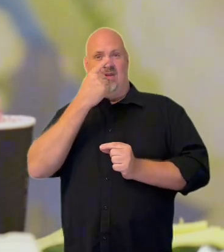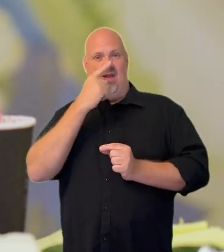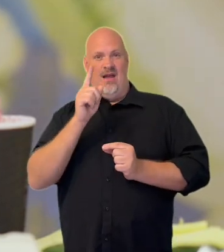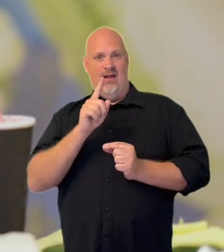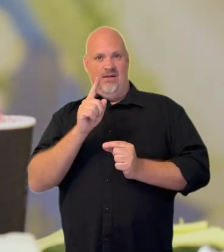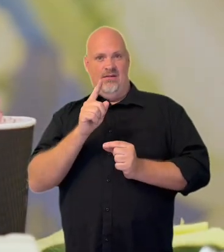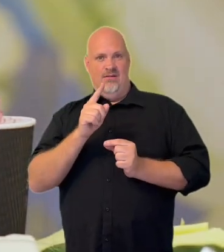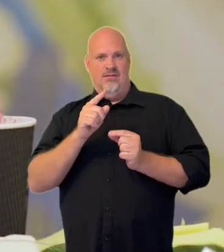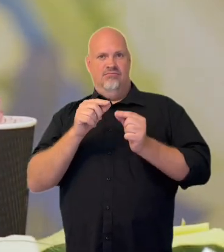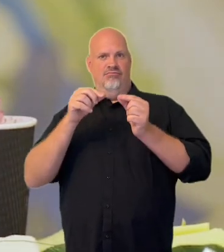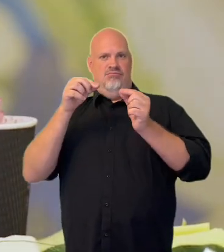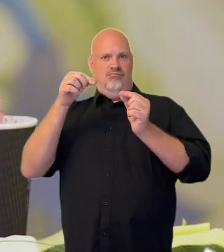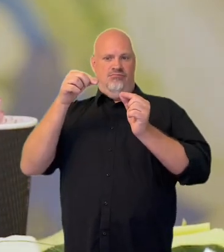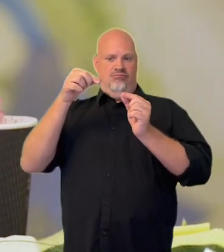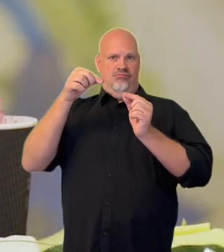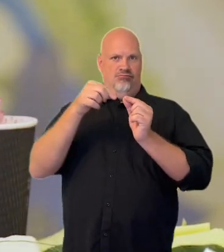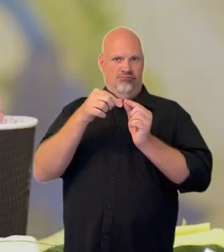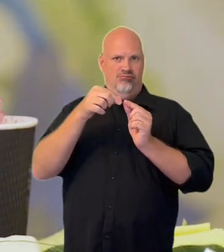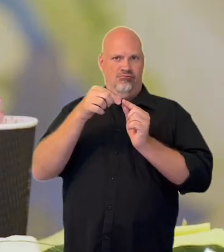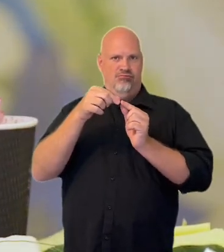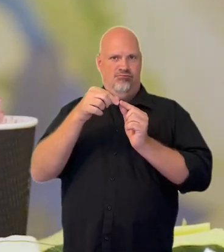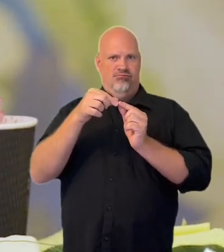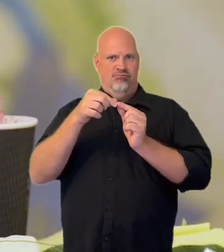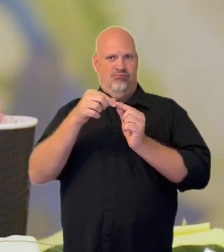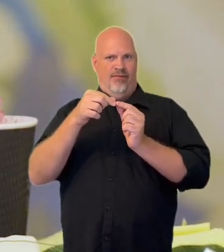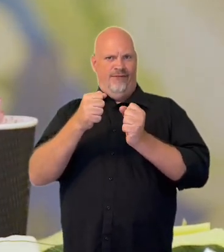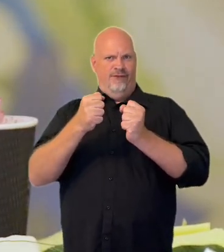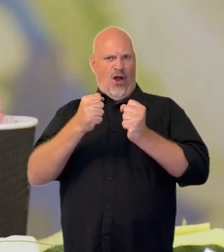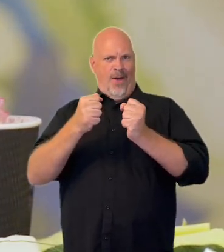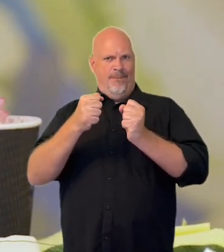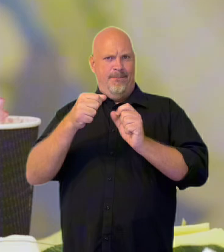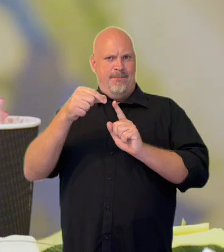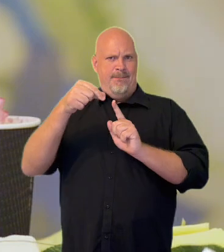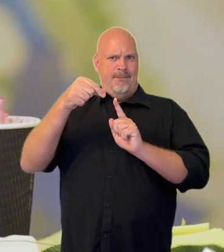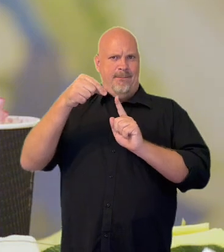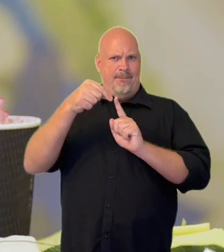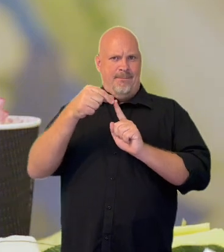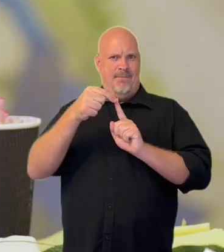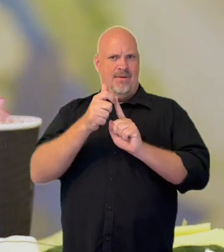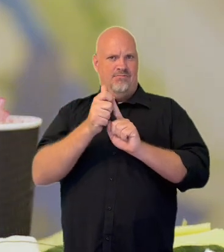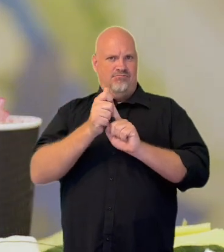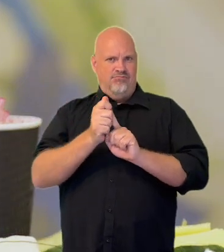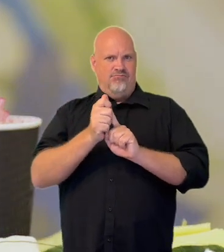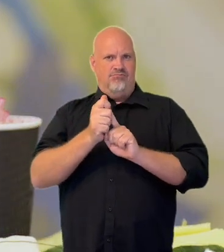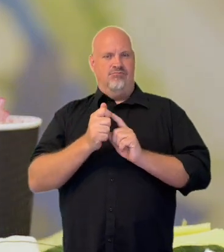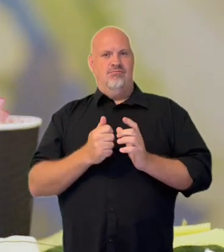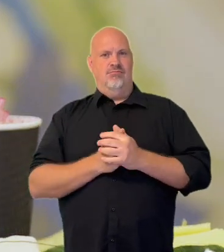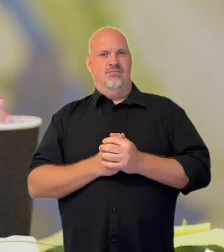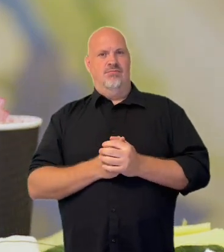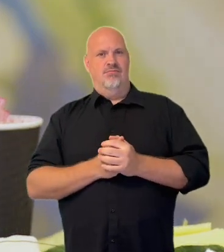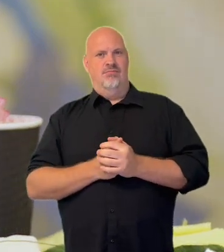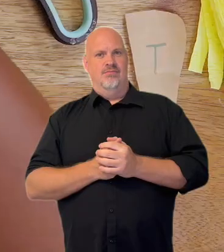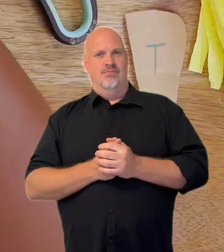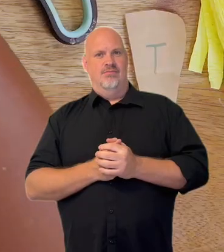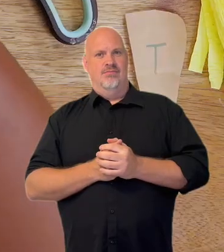against your flower, and similarly like you did with the rest of the petals,